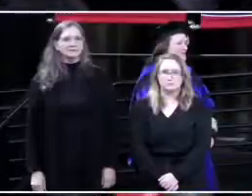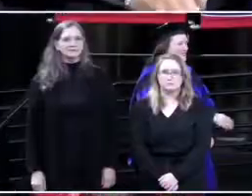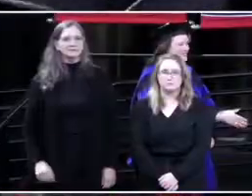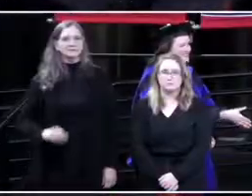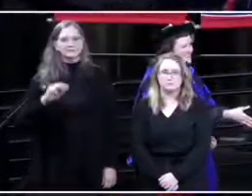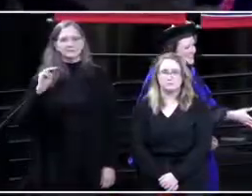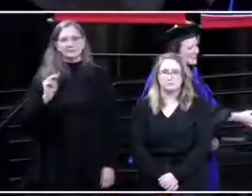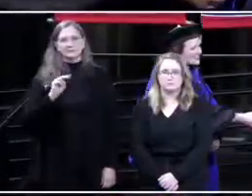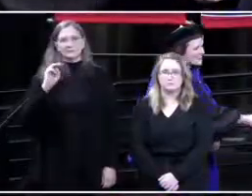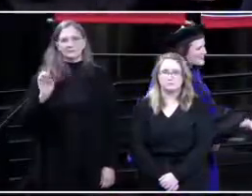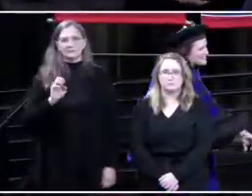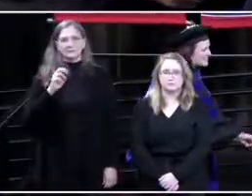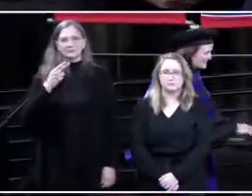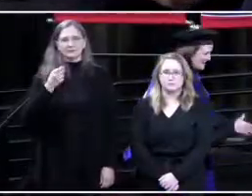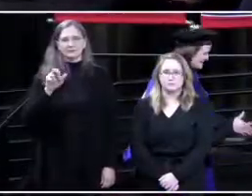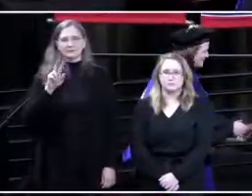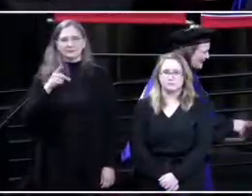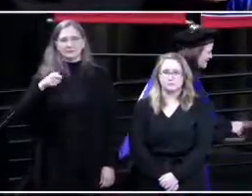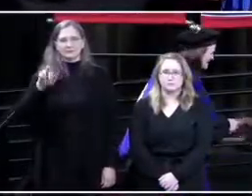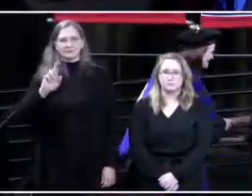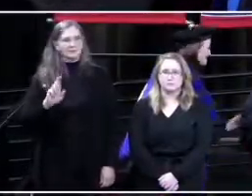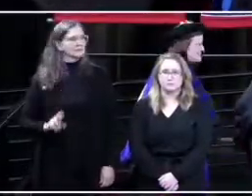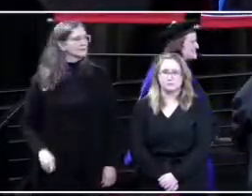Madeline Elizabeth Harper.